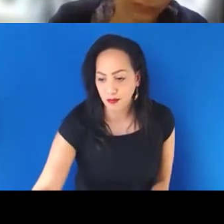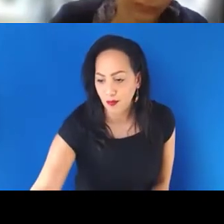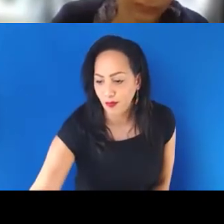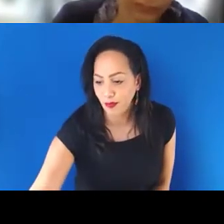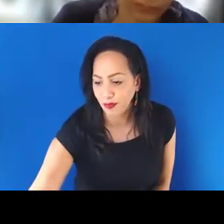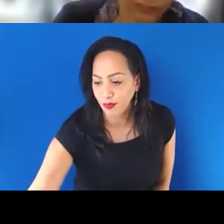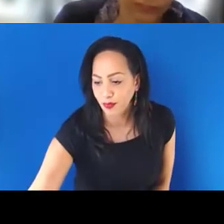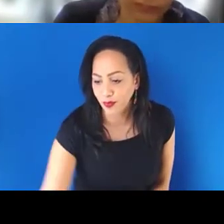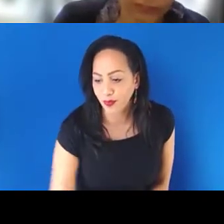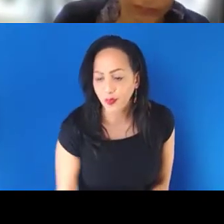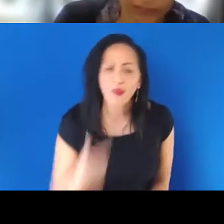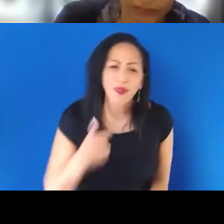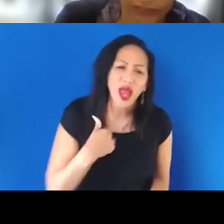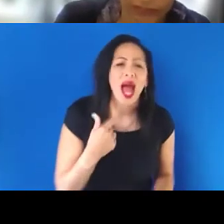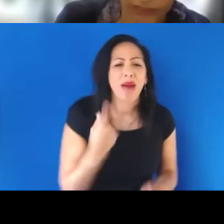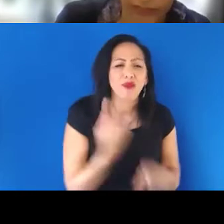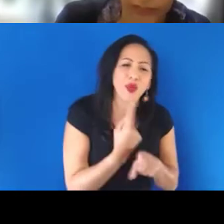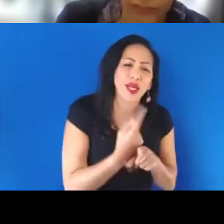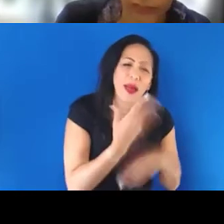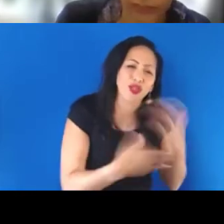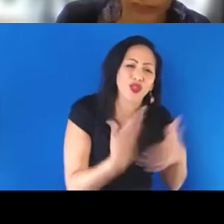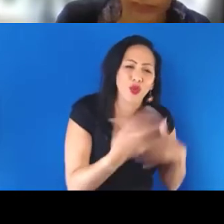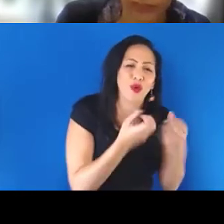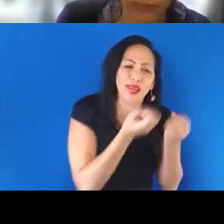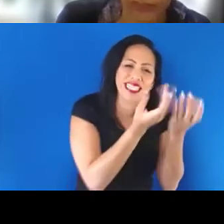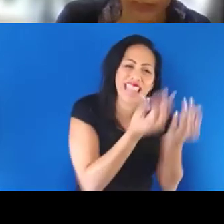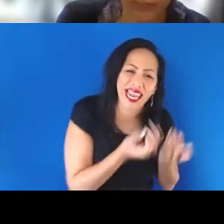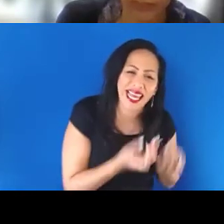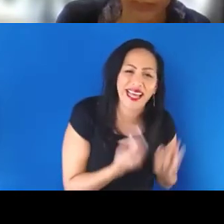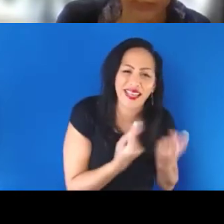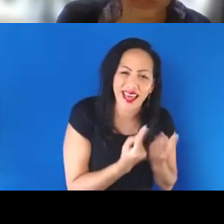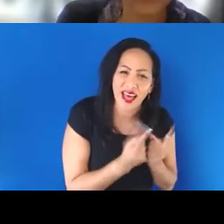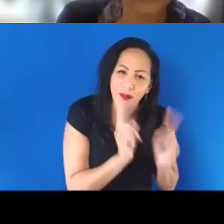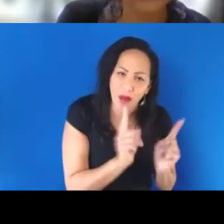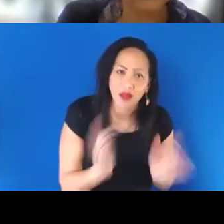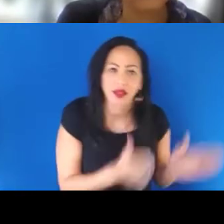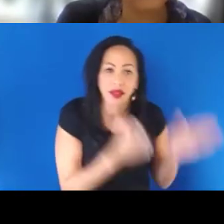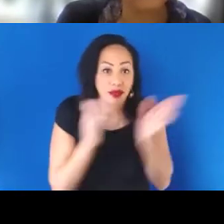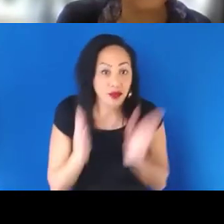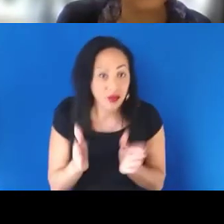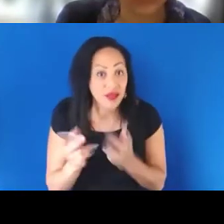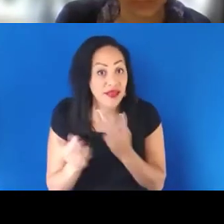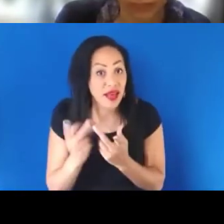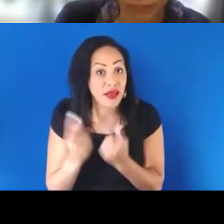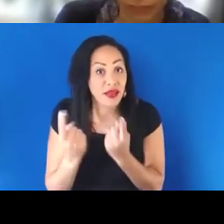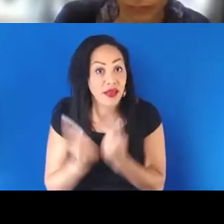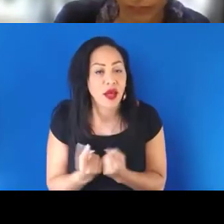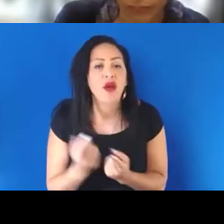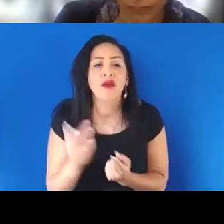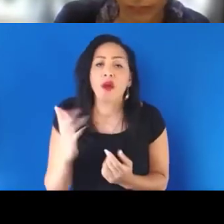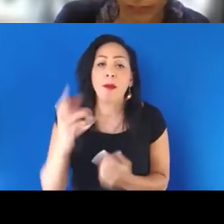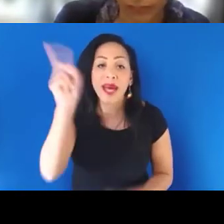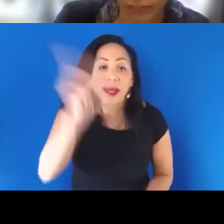storytelling thing rather than other things. The other thing is, for all people who are disenfranchised,